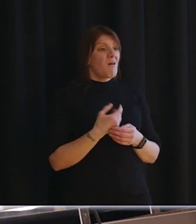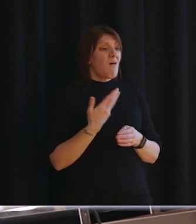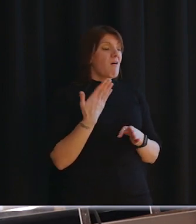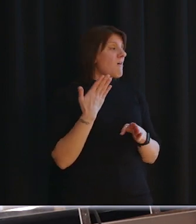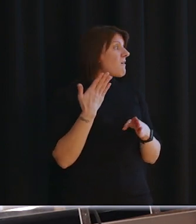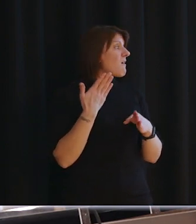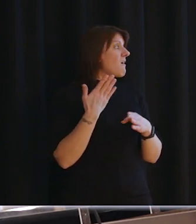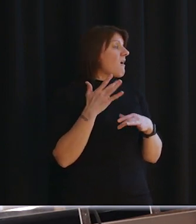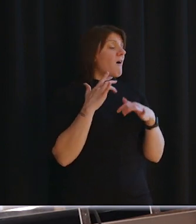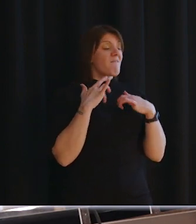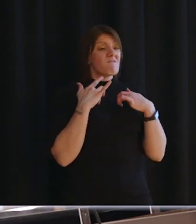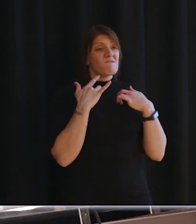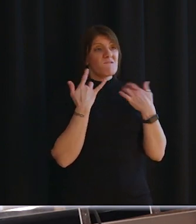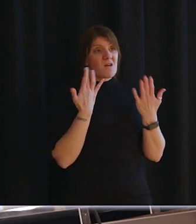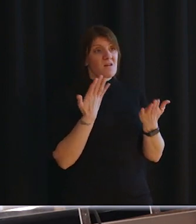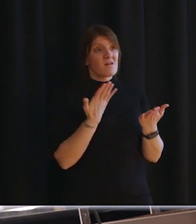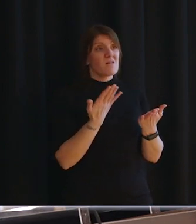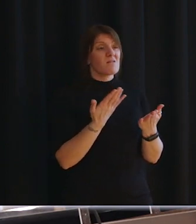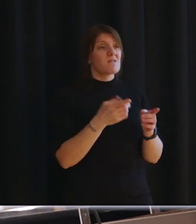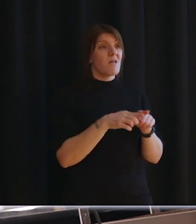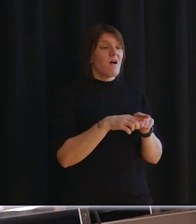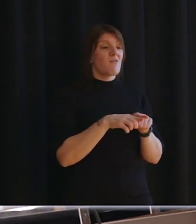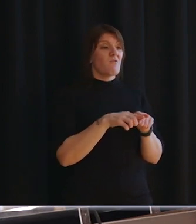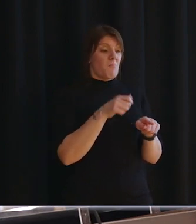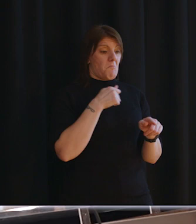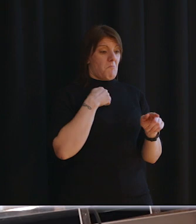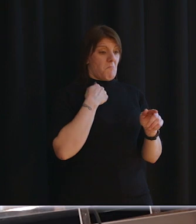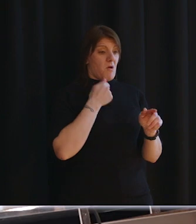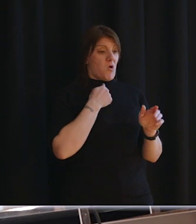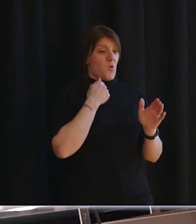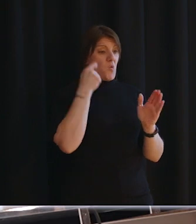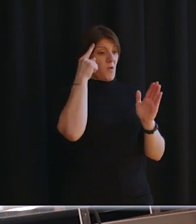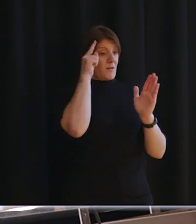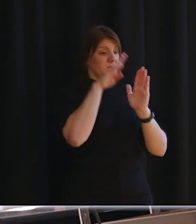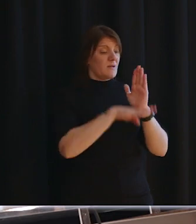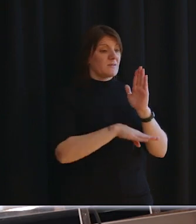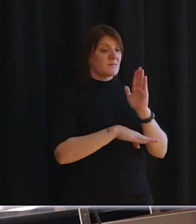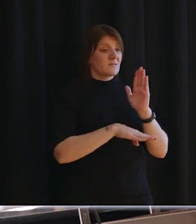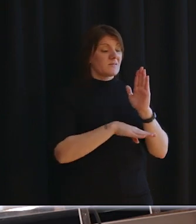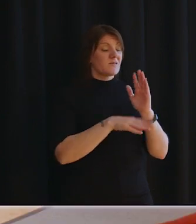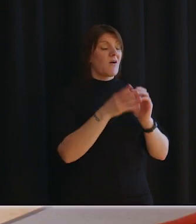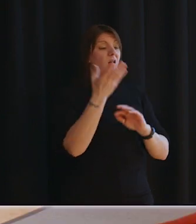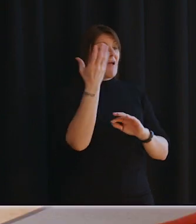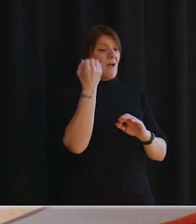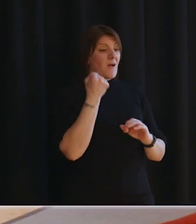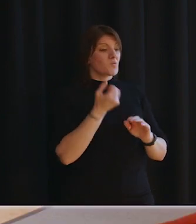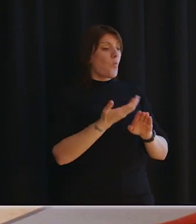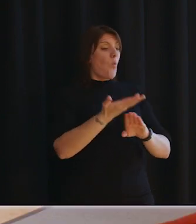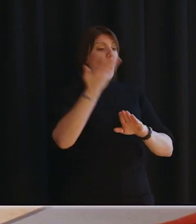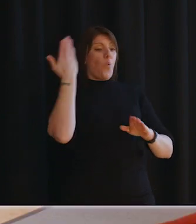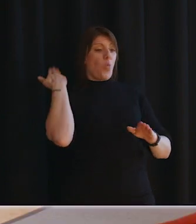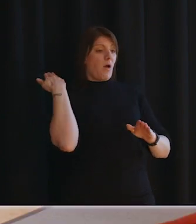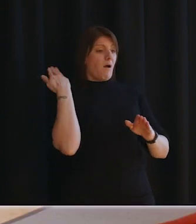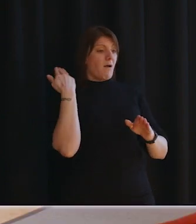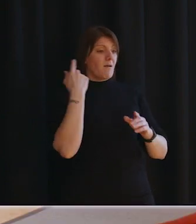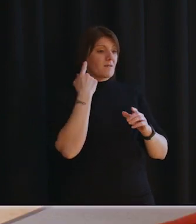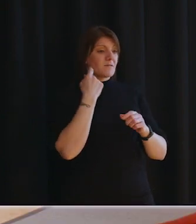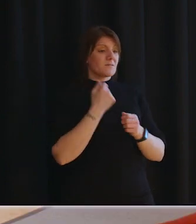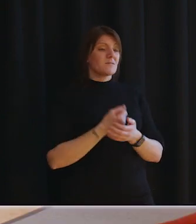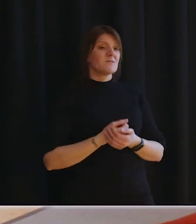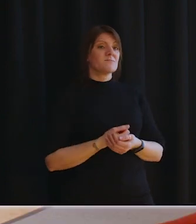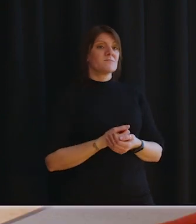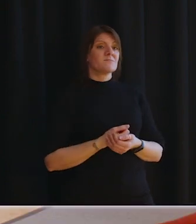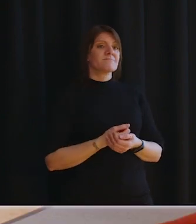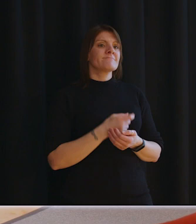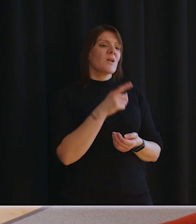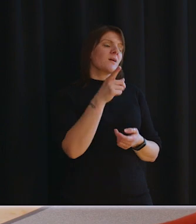think that I feel like from my own experience, that's what made me a more successful SENCo, that I had all that backing behind me. It's helpful to